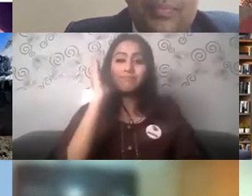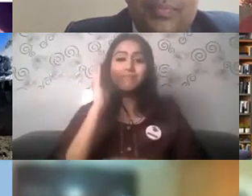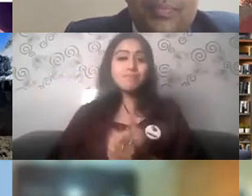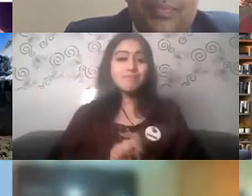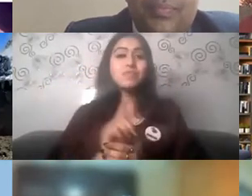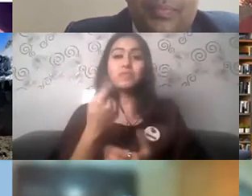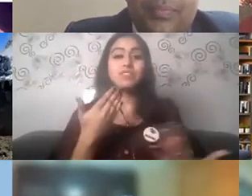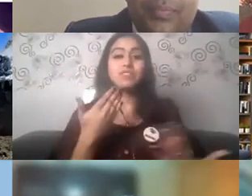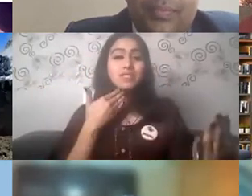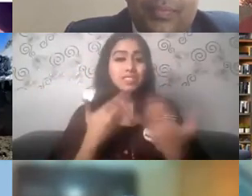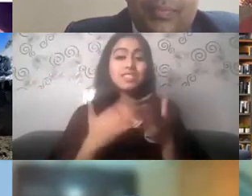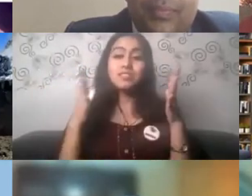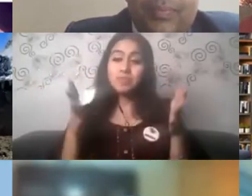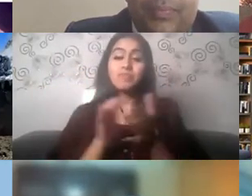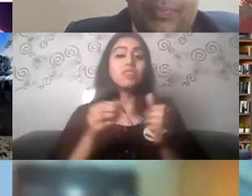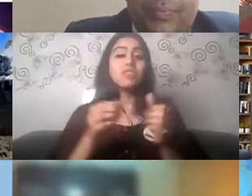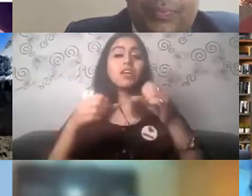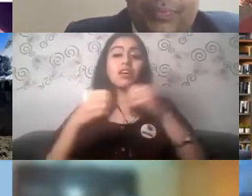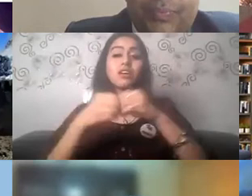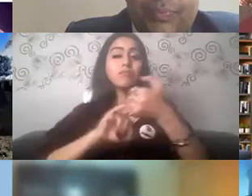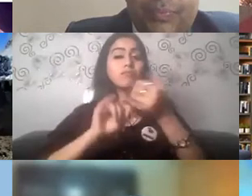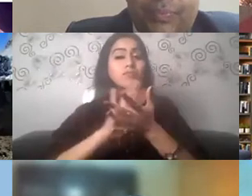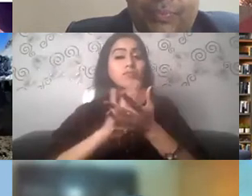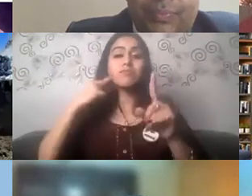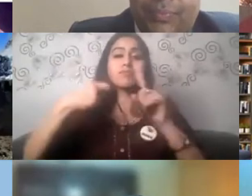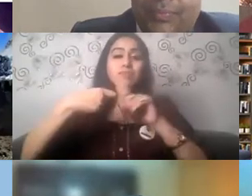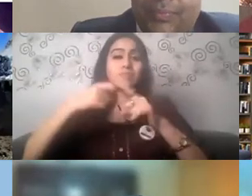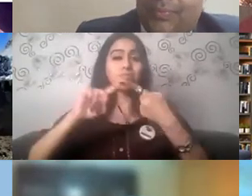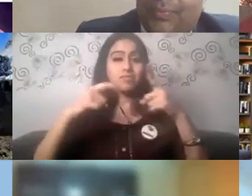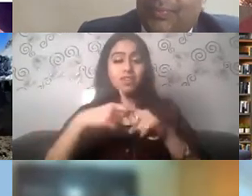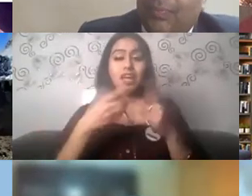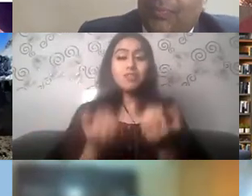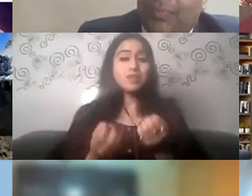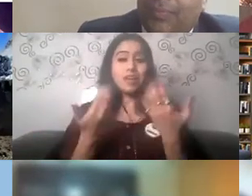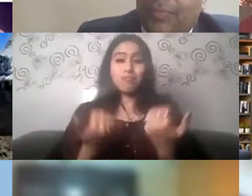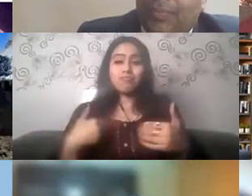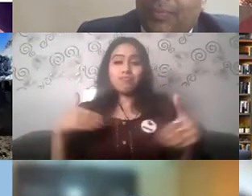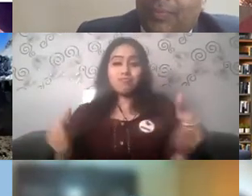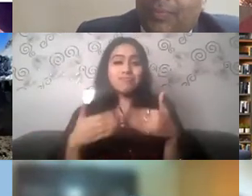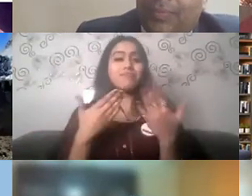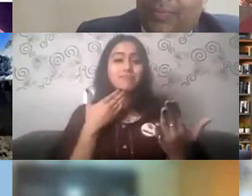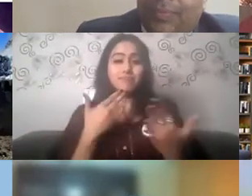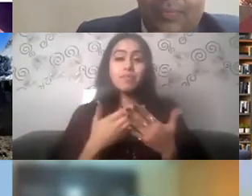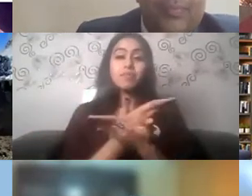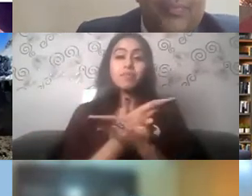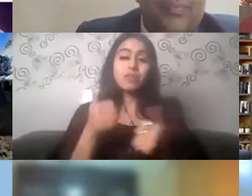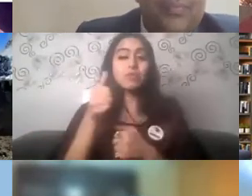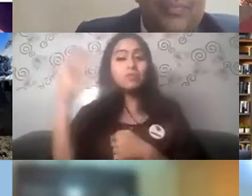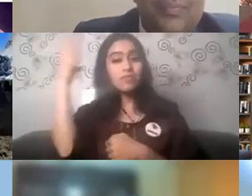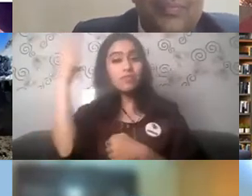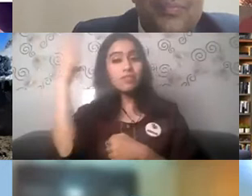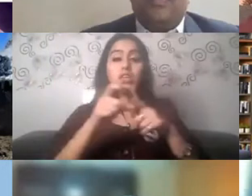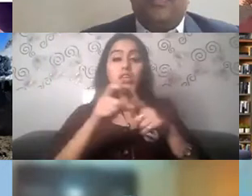Thank you. Thank you, Abhishek. Thank you for the wonderful introduction. And good afternoon, good evening,